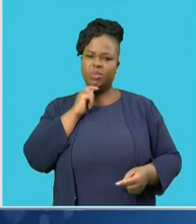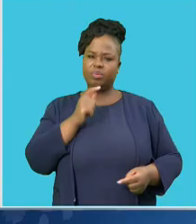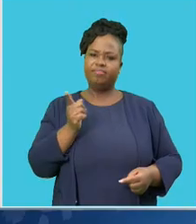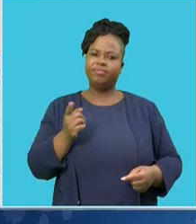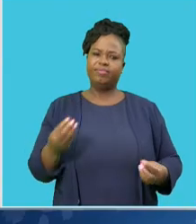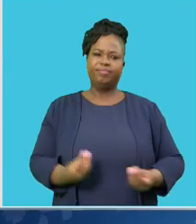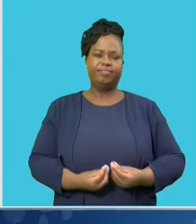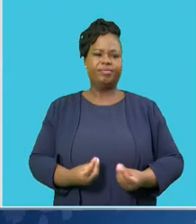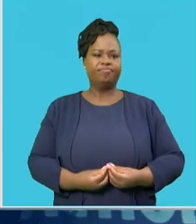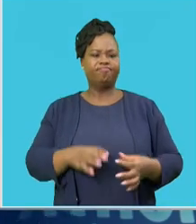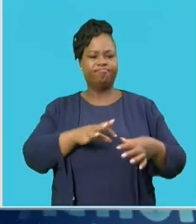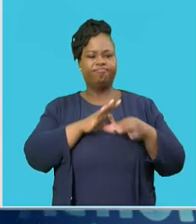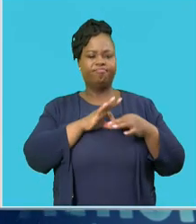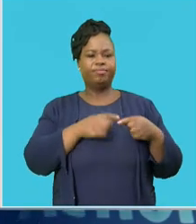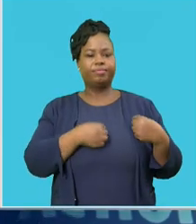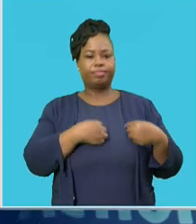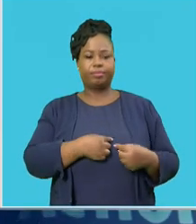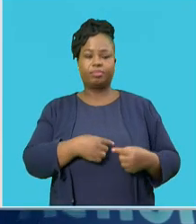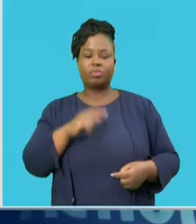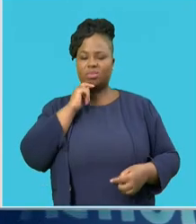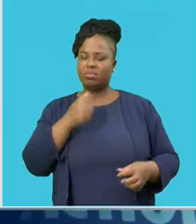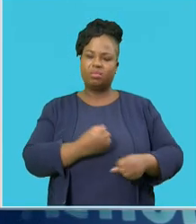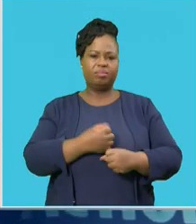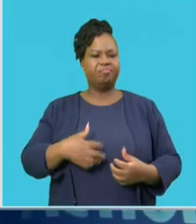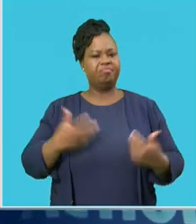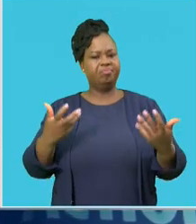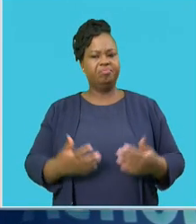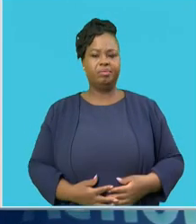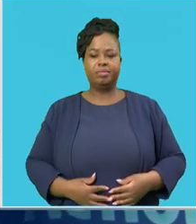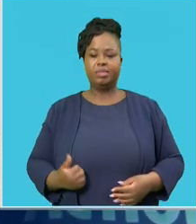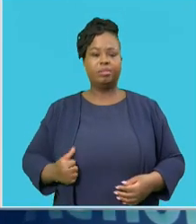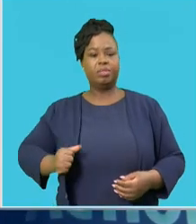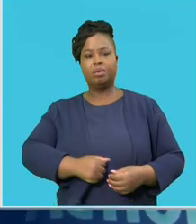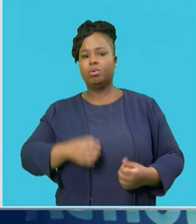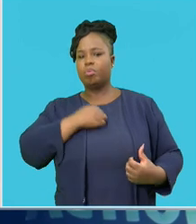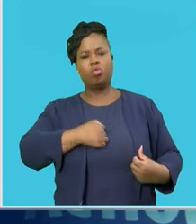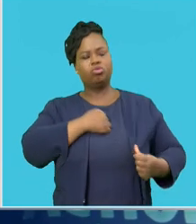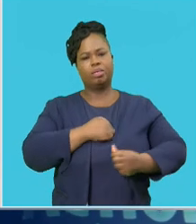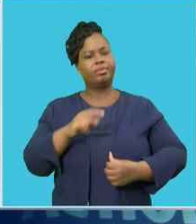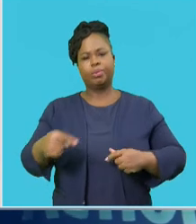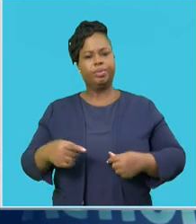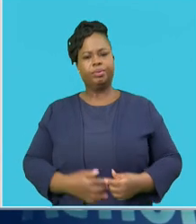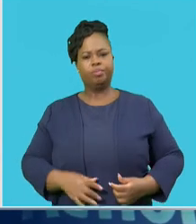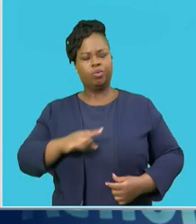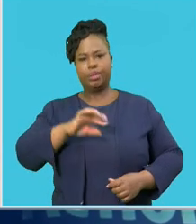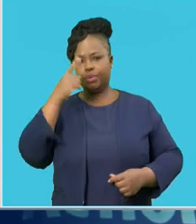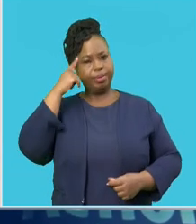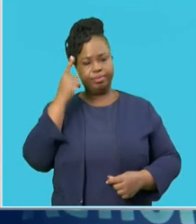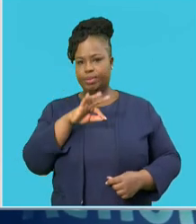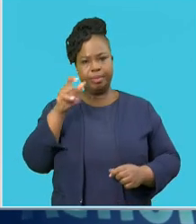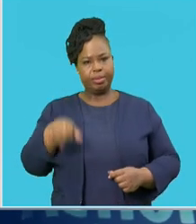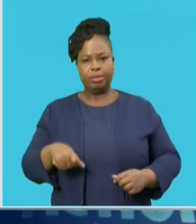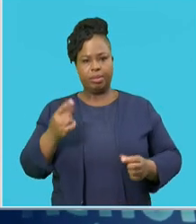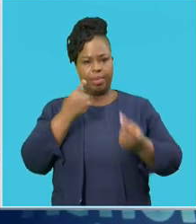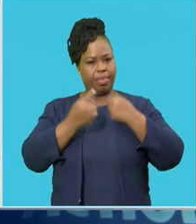something that is close to my heart. And it actually makes me angry. And I'm not going to apologize to anyone because I don't think anyone can